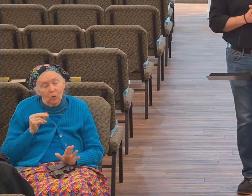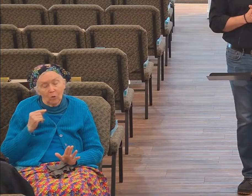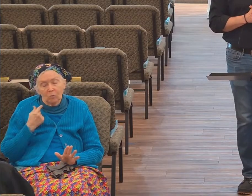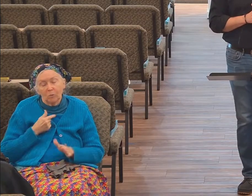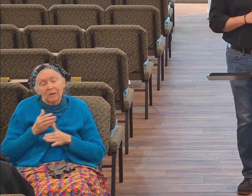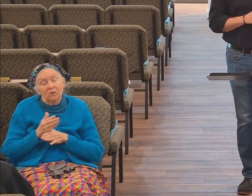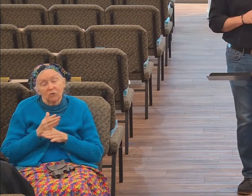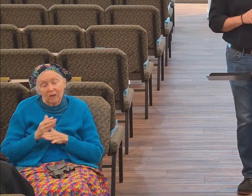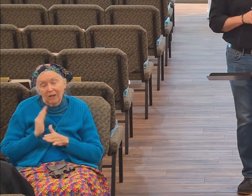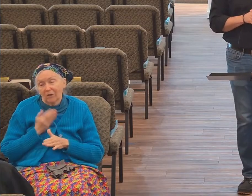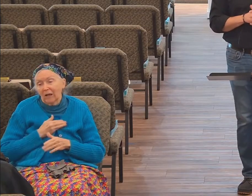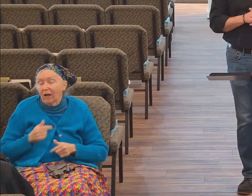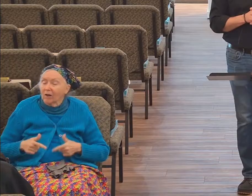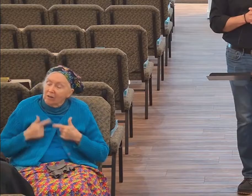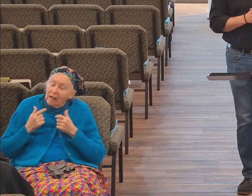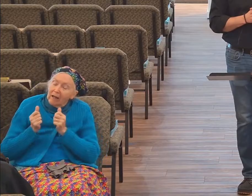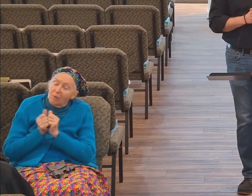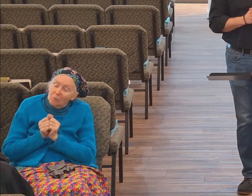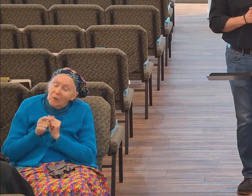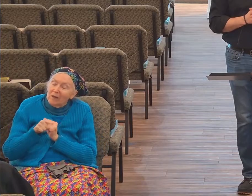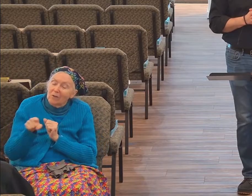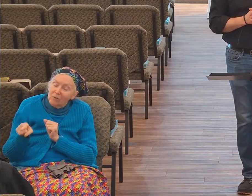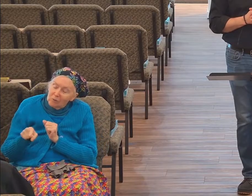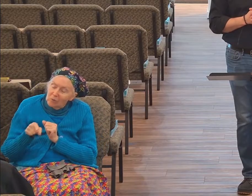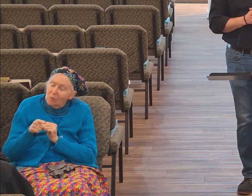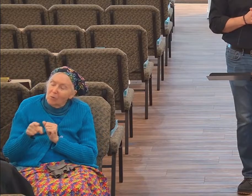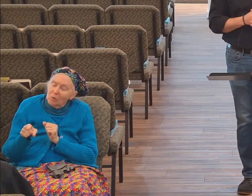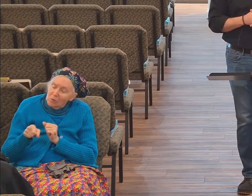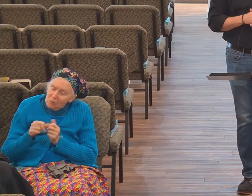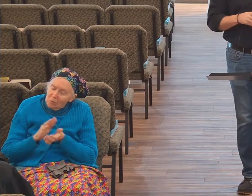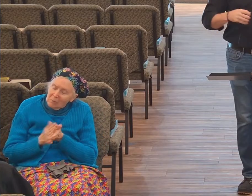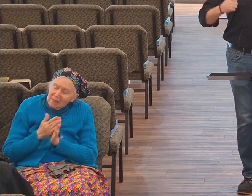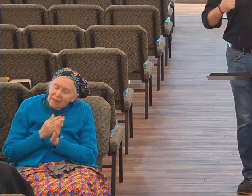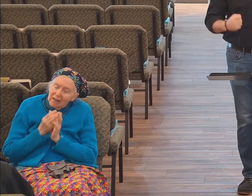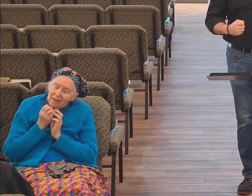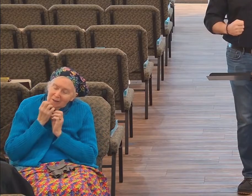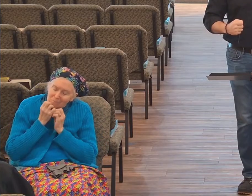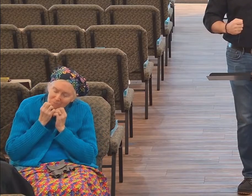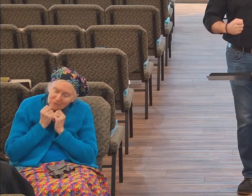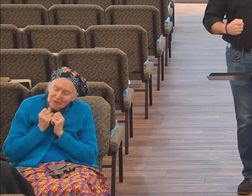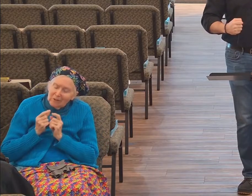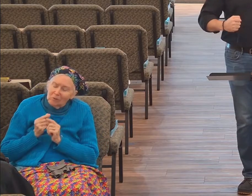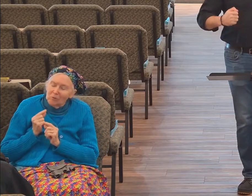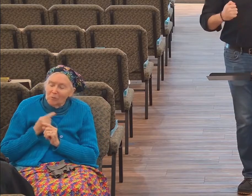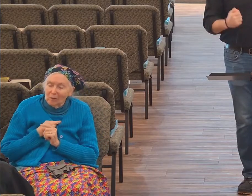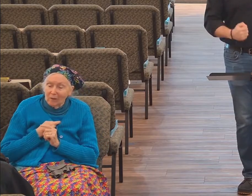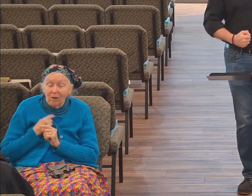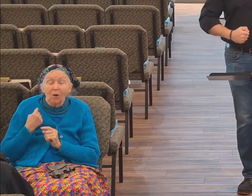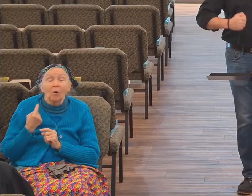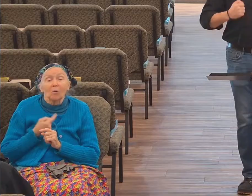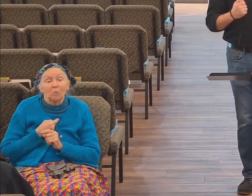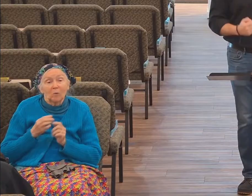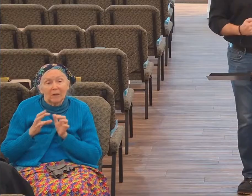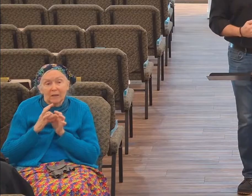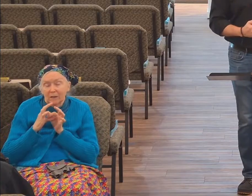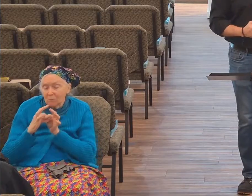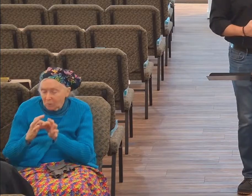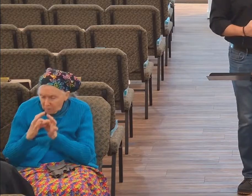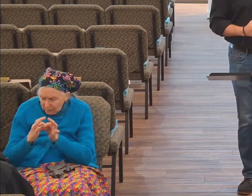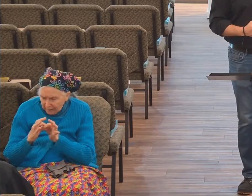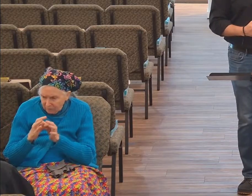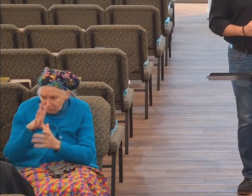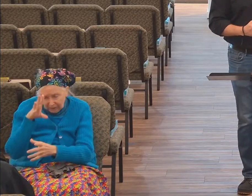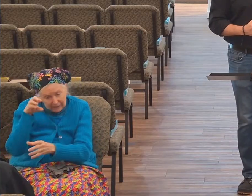with you, right? Because you become dear to us. He's saying that we were relationally invested.